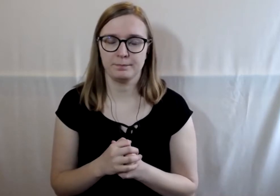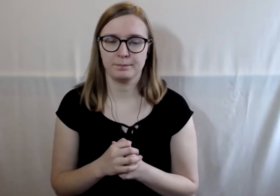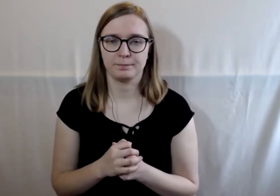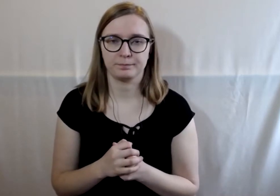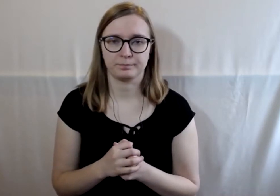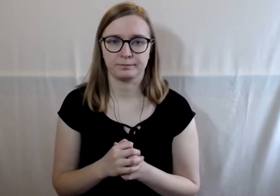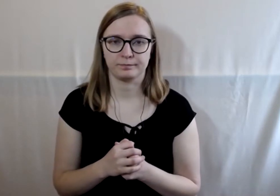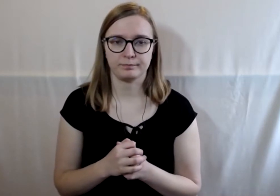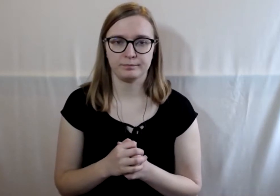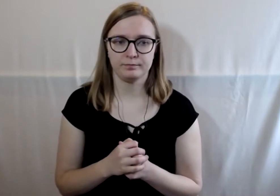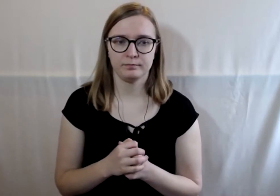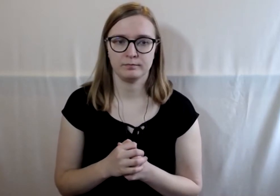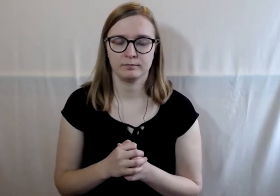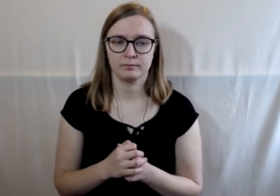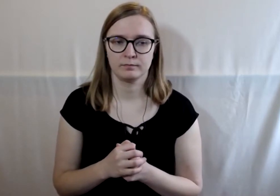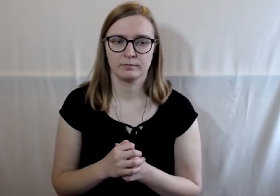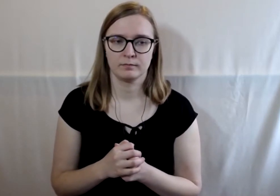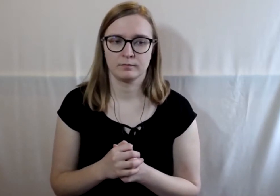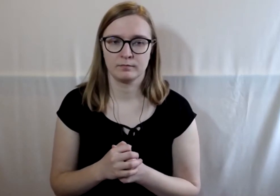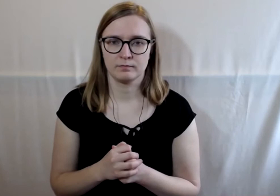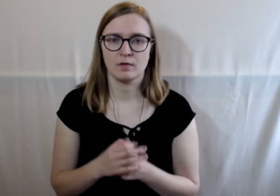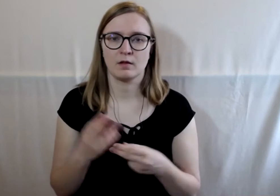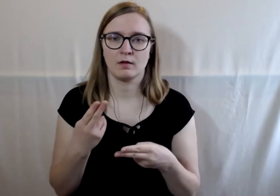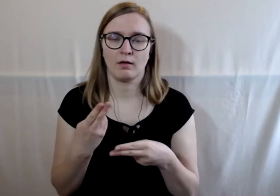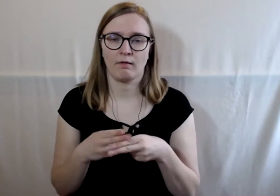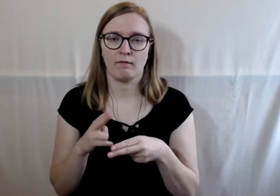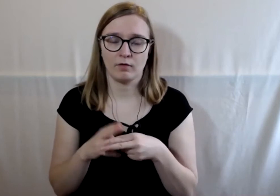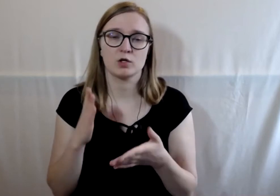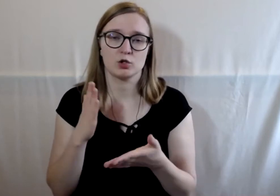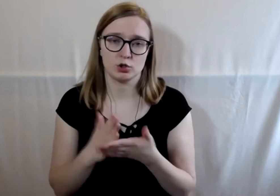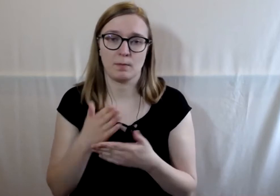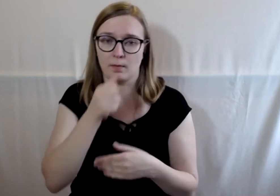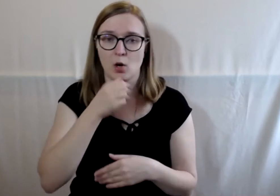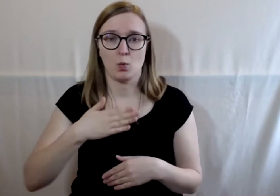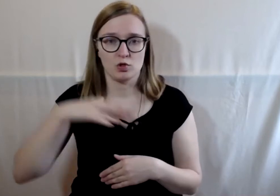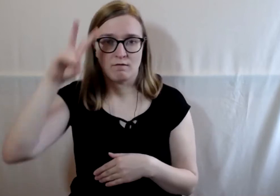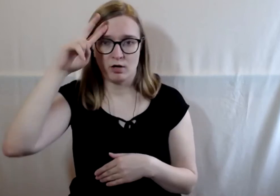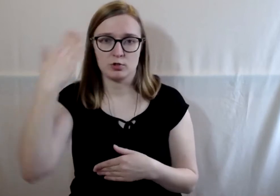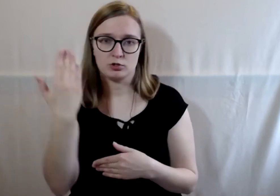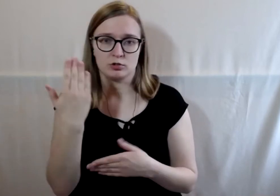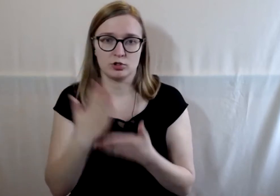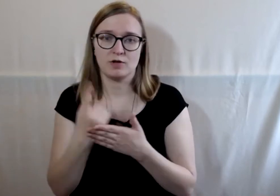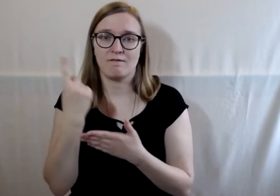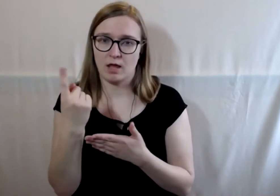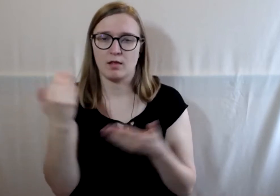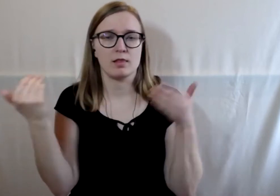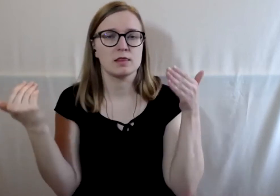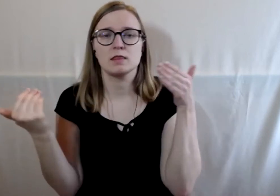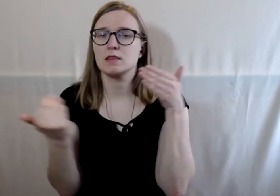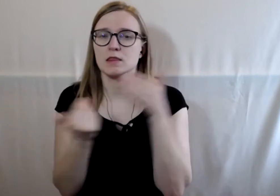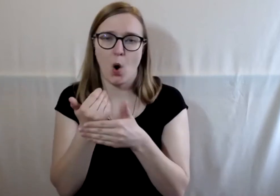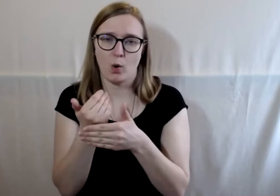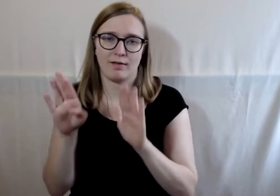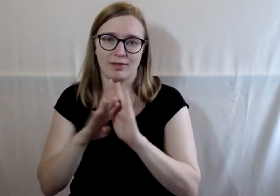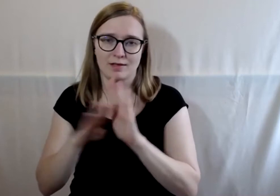one more general principle that which is inclusion.